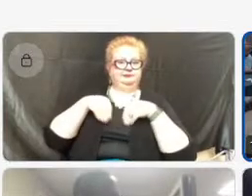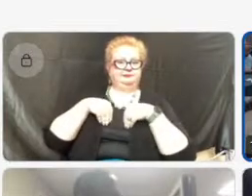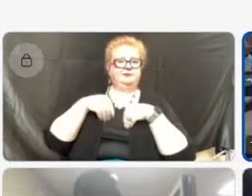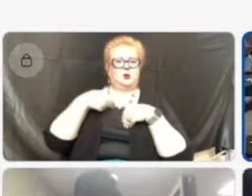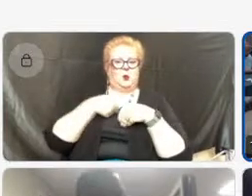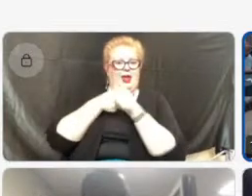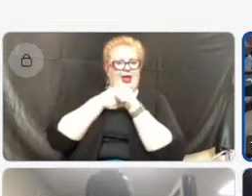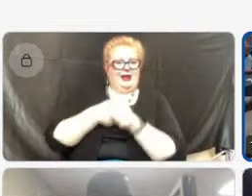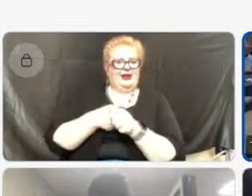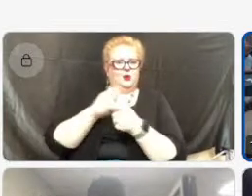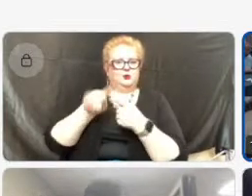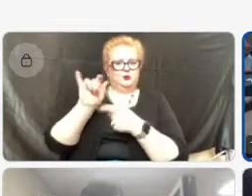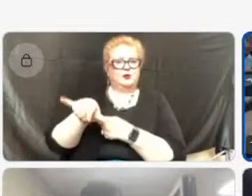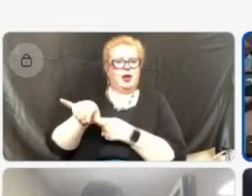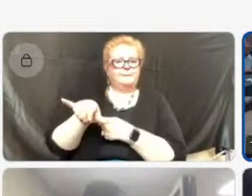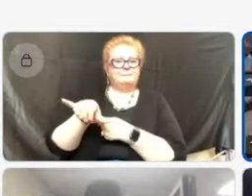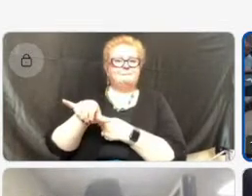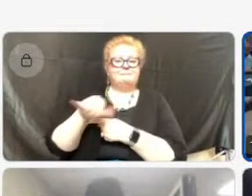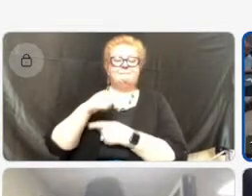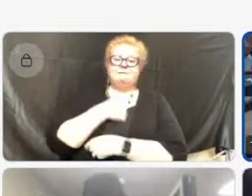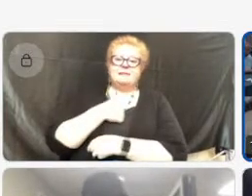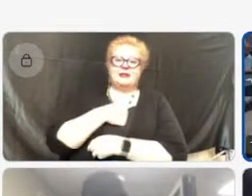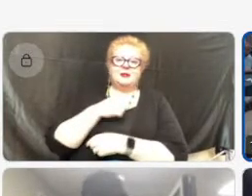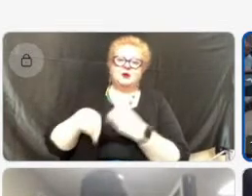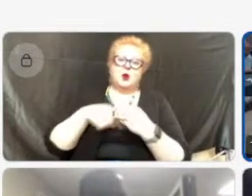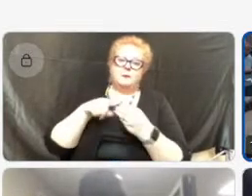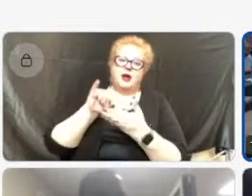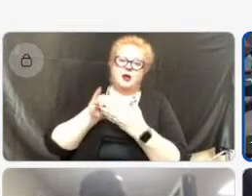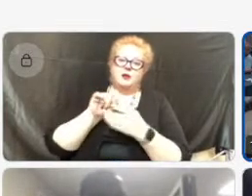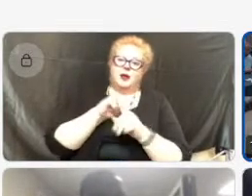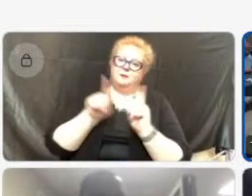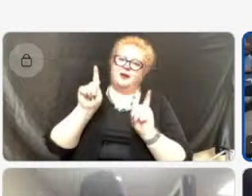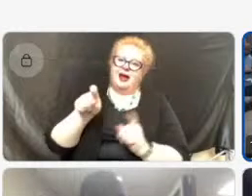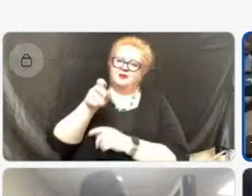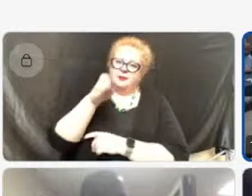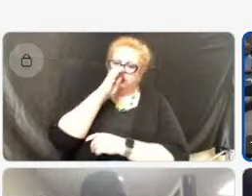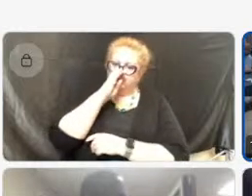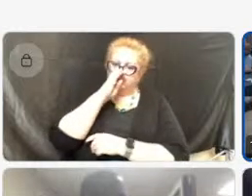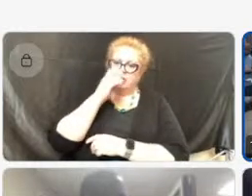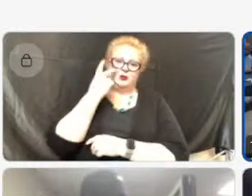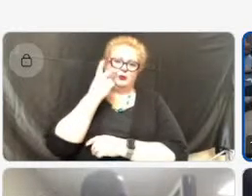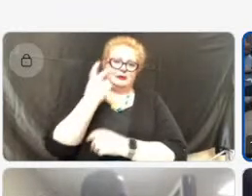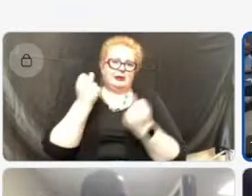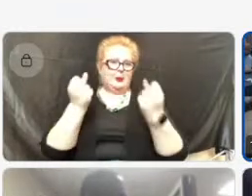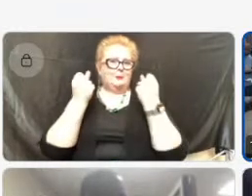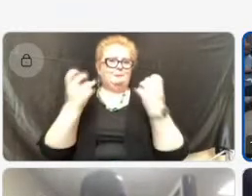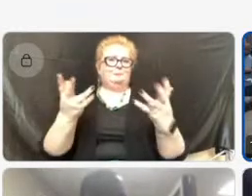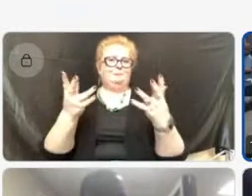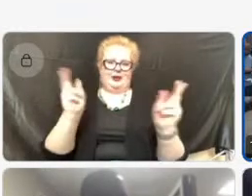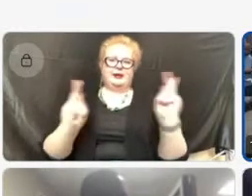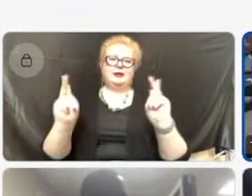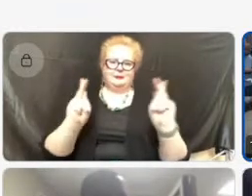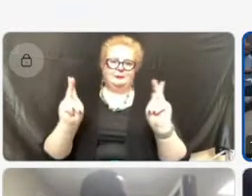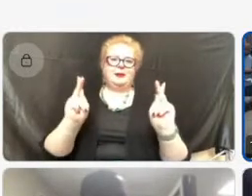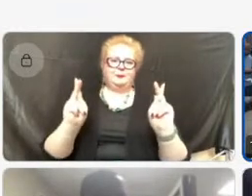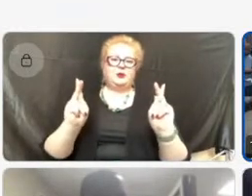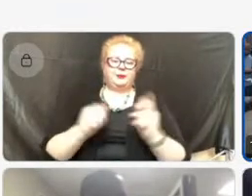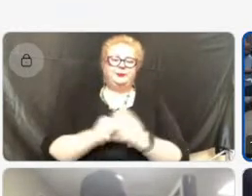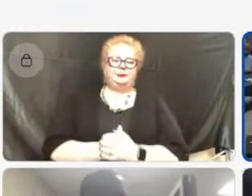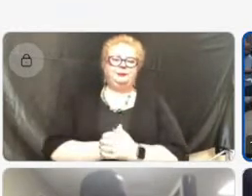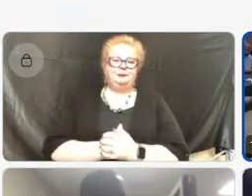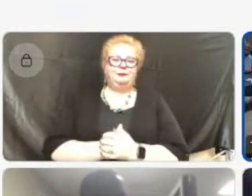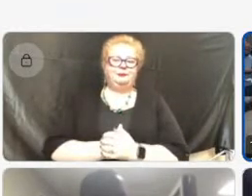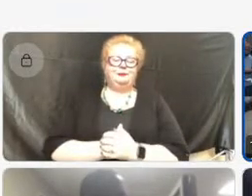I apologize for, having the strictness, but as you can see, there's a lot of people and they were able